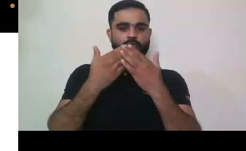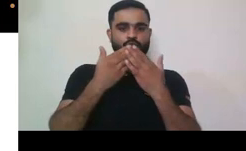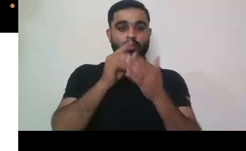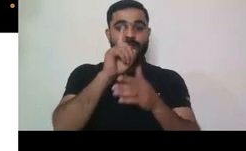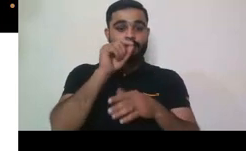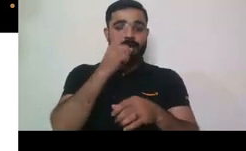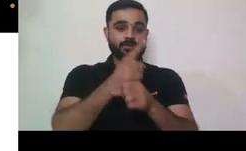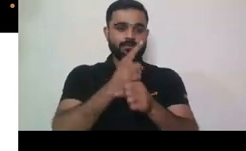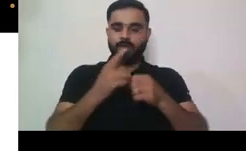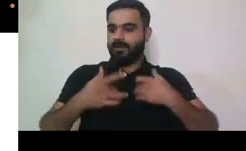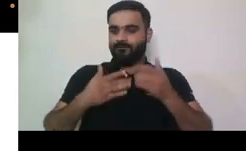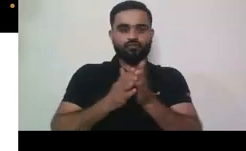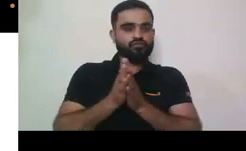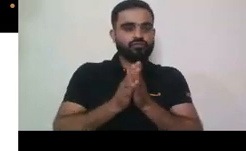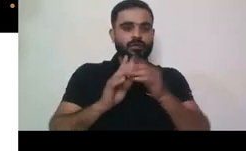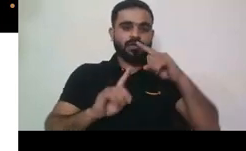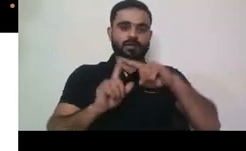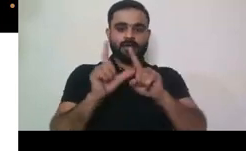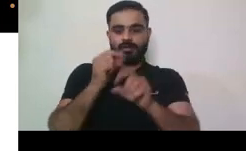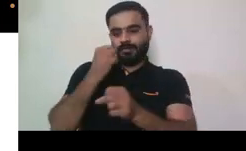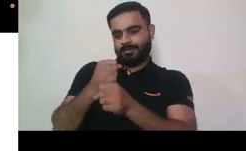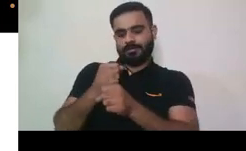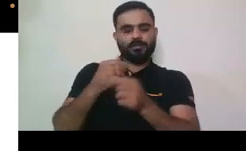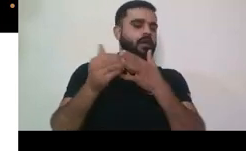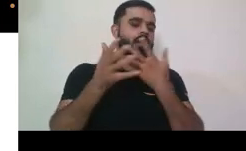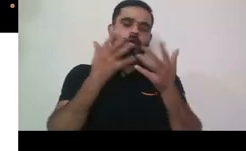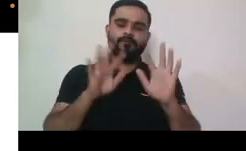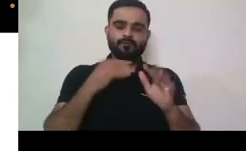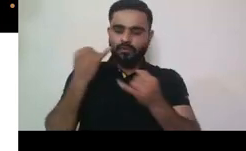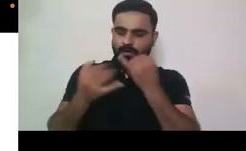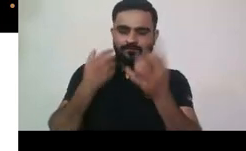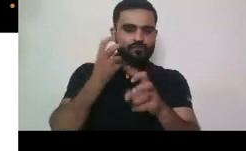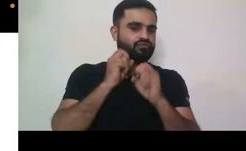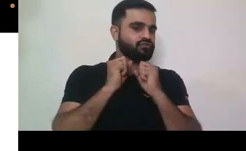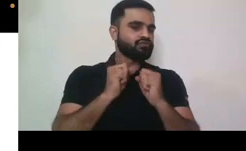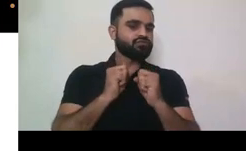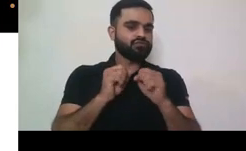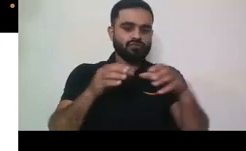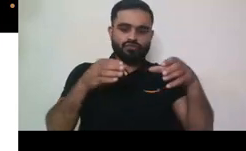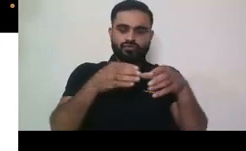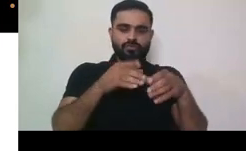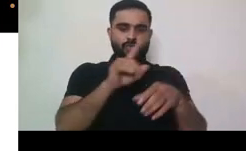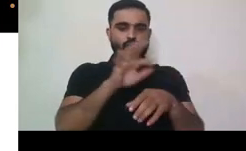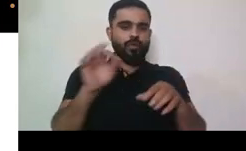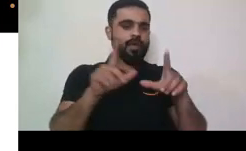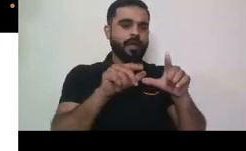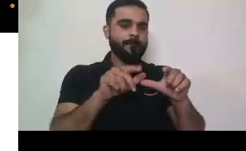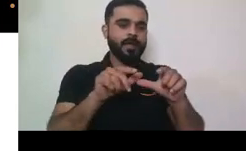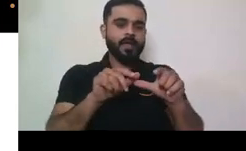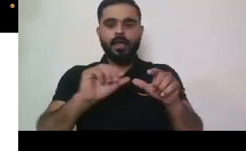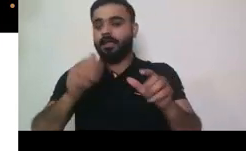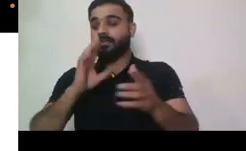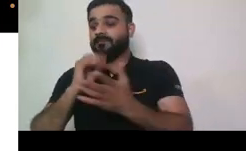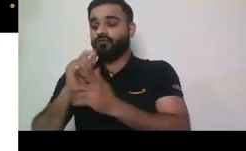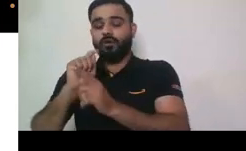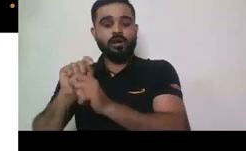is excited to join a TDGs. However, she finds it difficult to attend the group's weekly meeting due to other commitments.